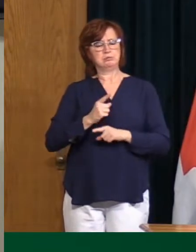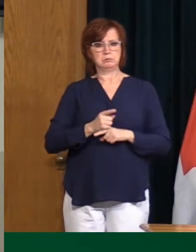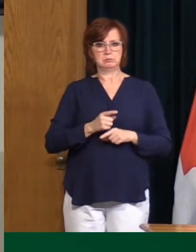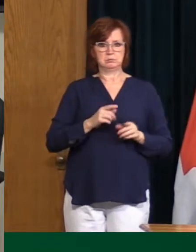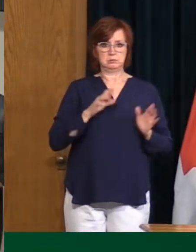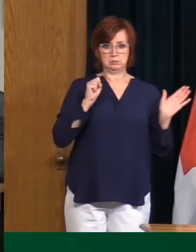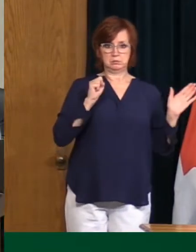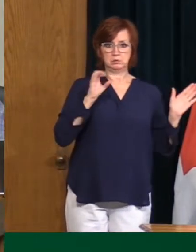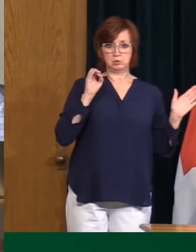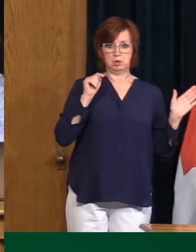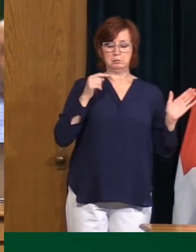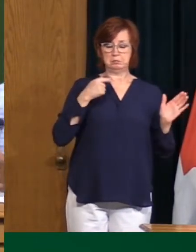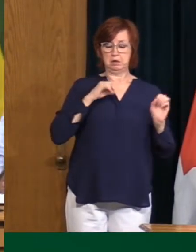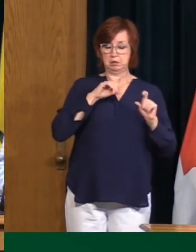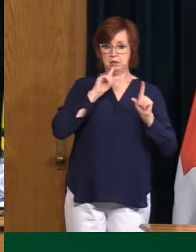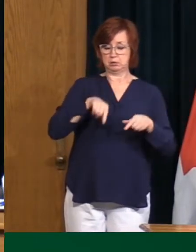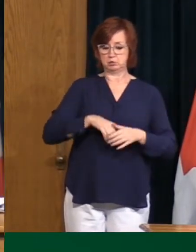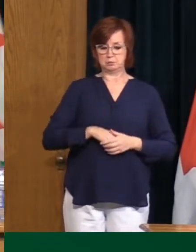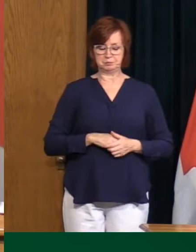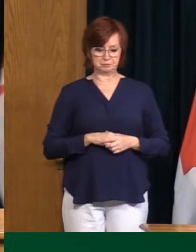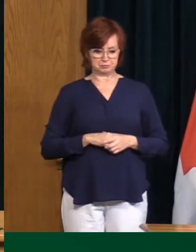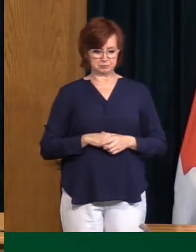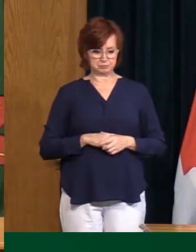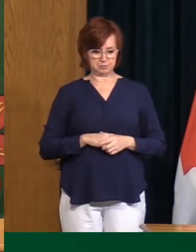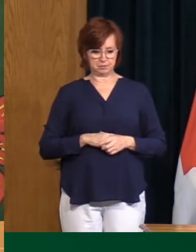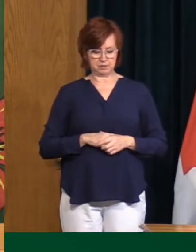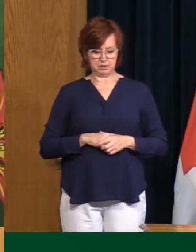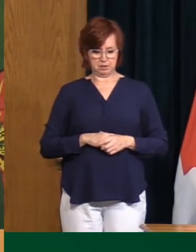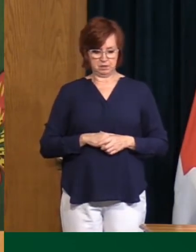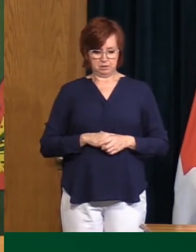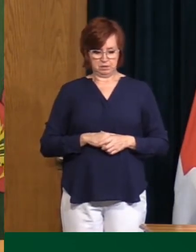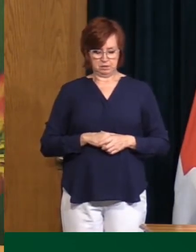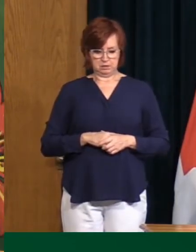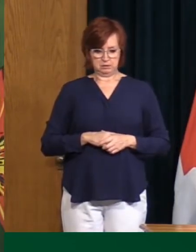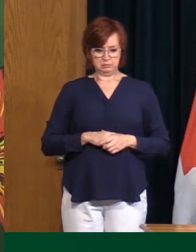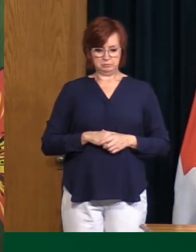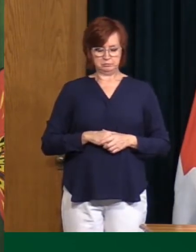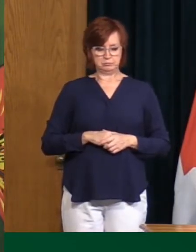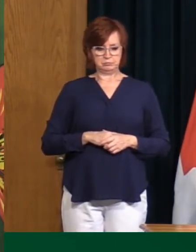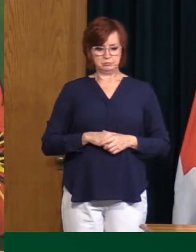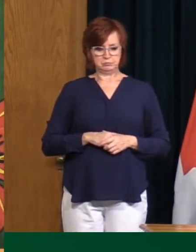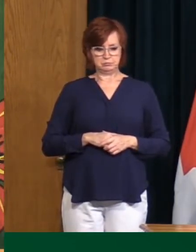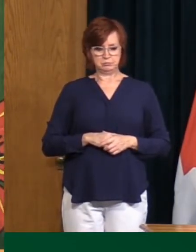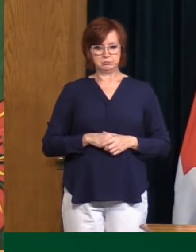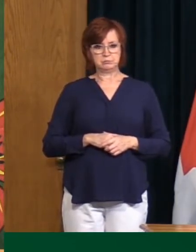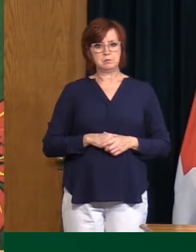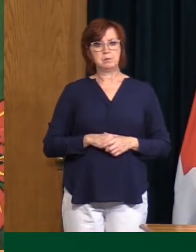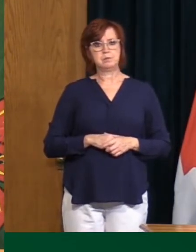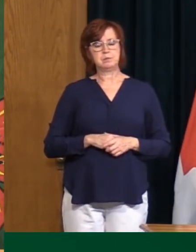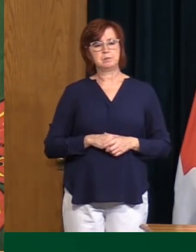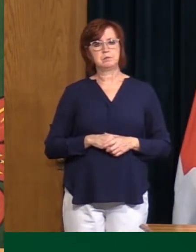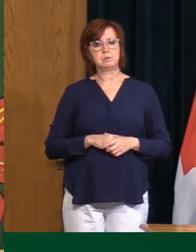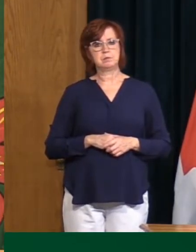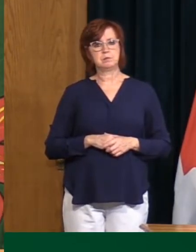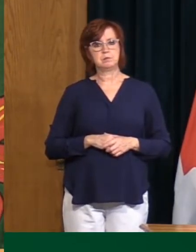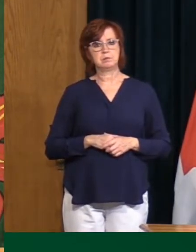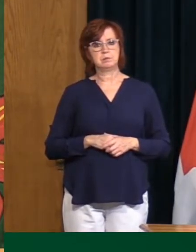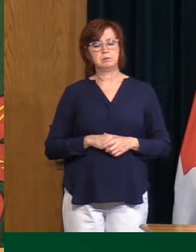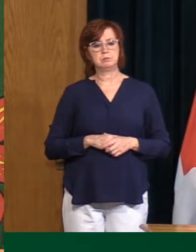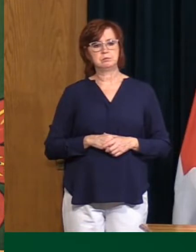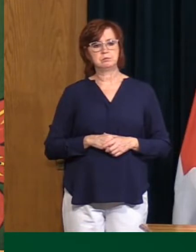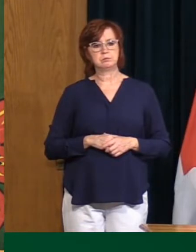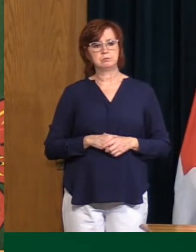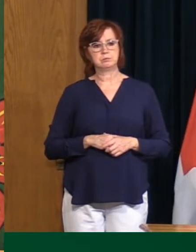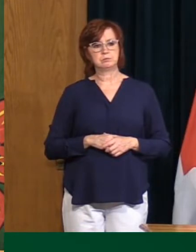okay. I think, to my point around what's happening in the north and the comment